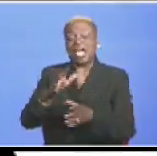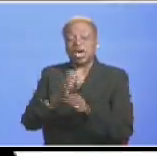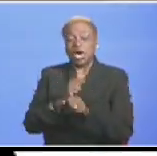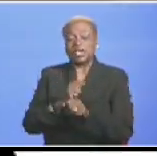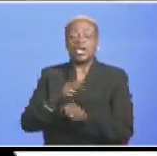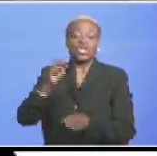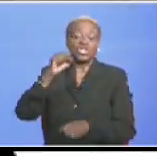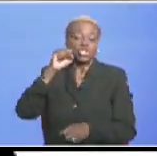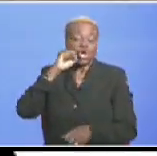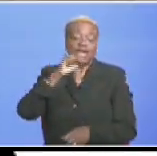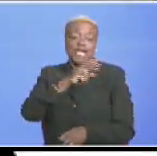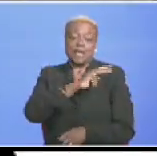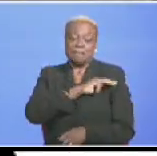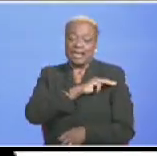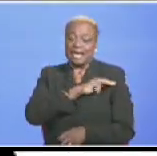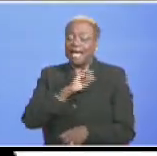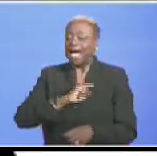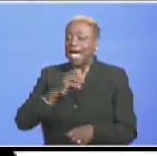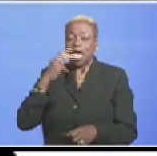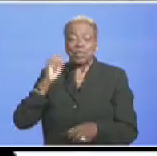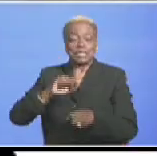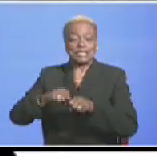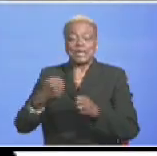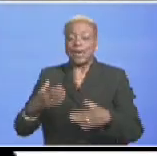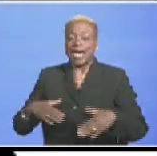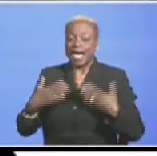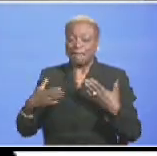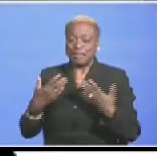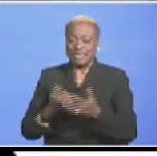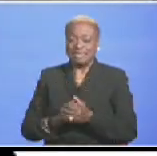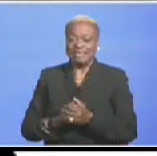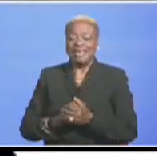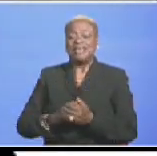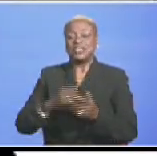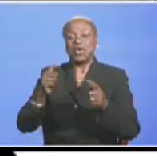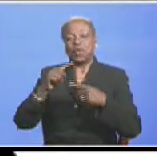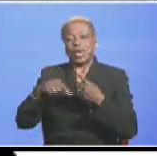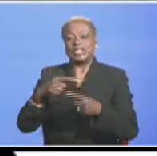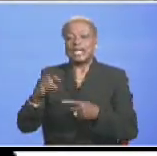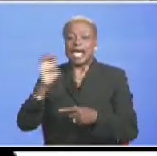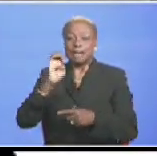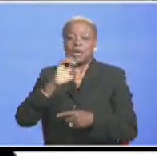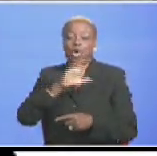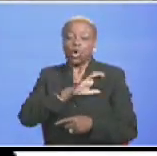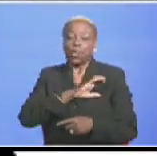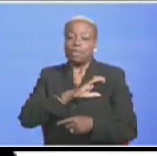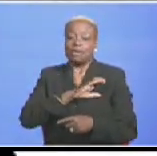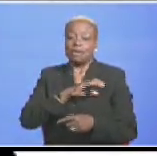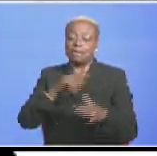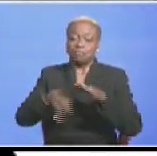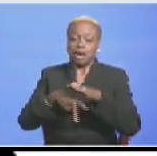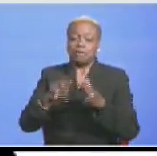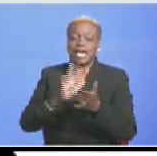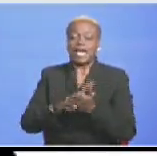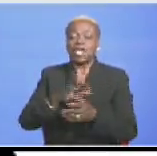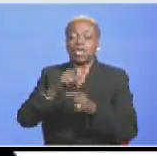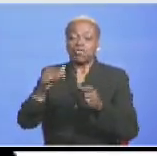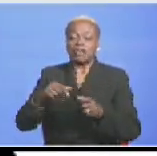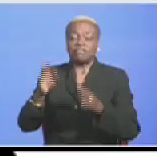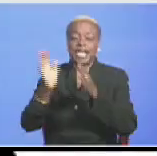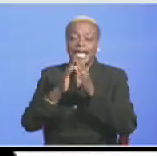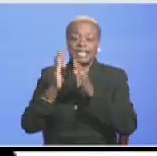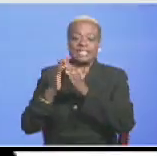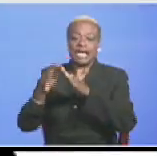Miller and I was so happy. The trio would then tour some more schools throughout the island, including Emma Cooper, Pierre Gibson, and Gregory Town